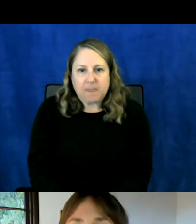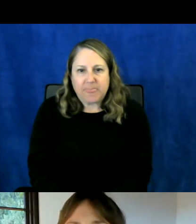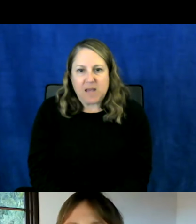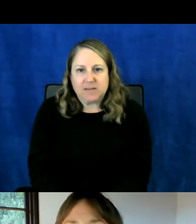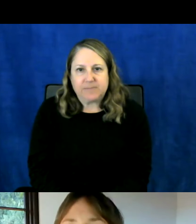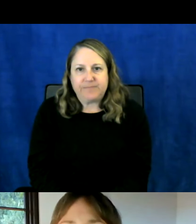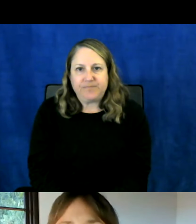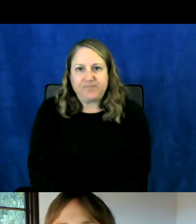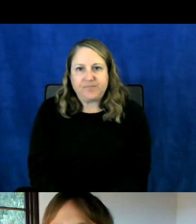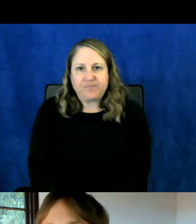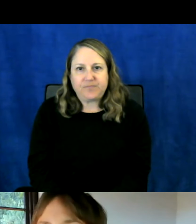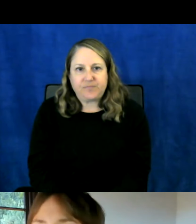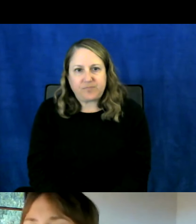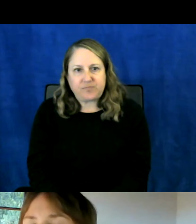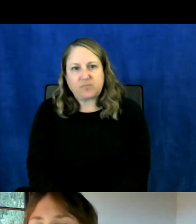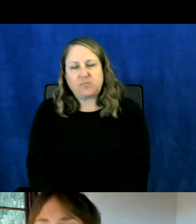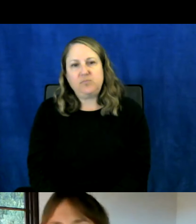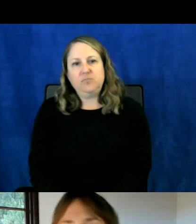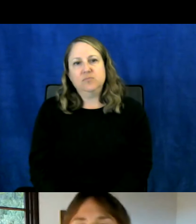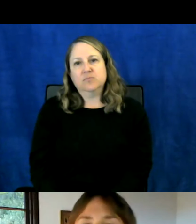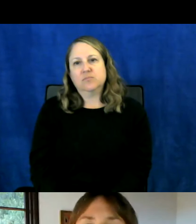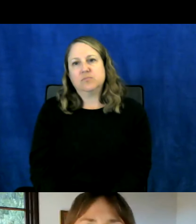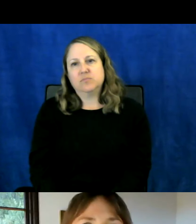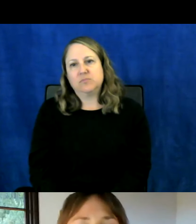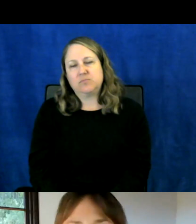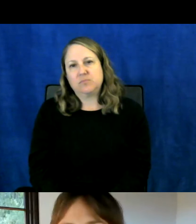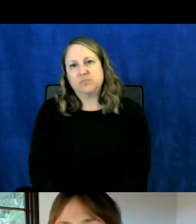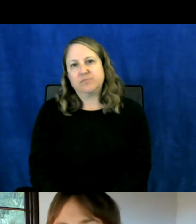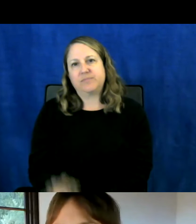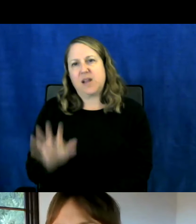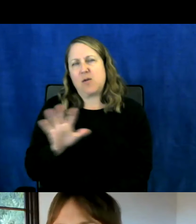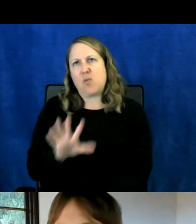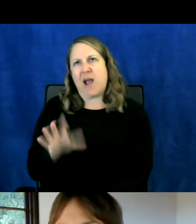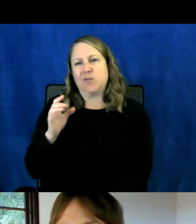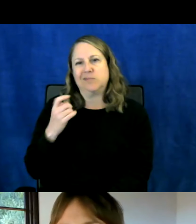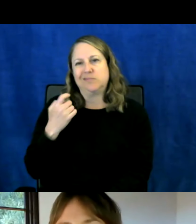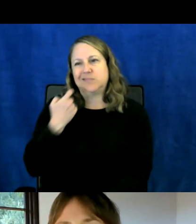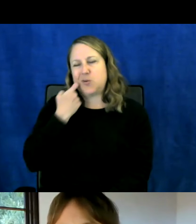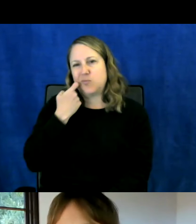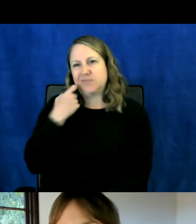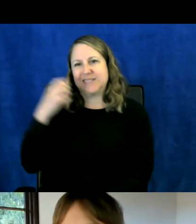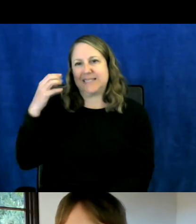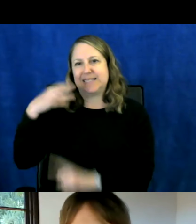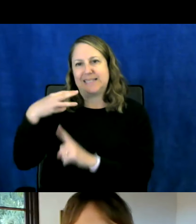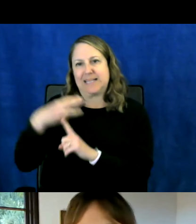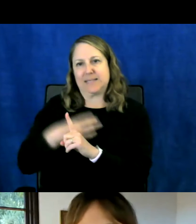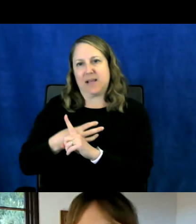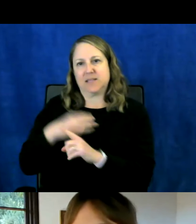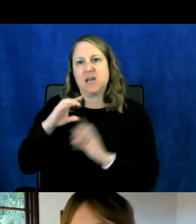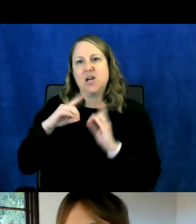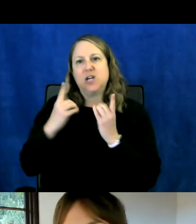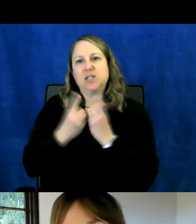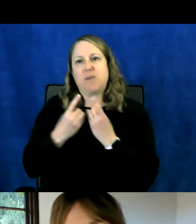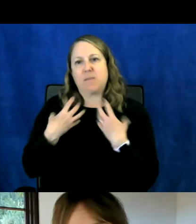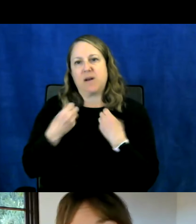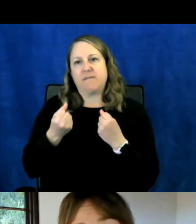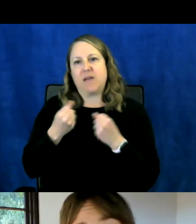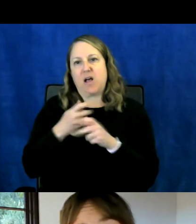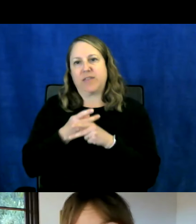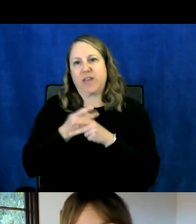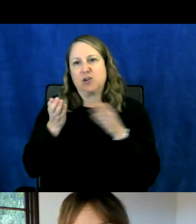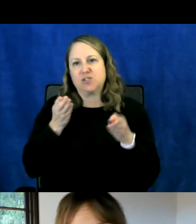So in the recent past, I guess it was about in the last 6 months or so, the Department of Healthcare Services released a